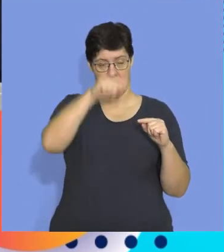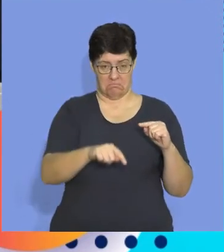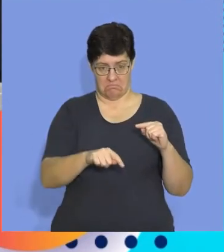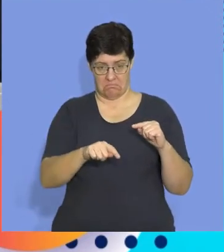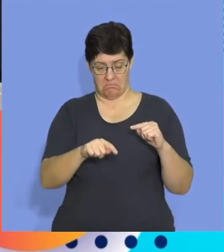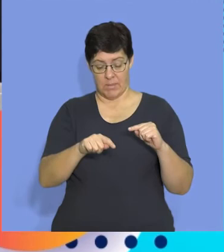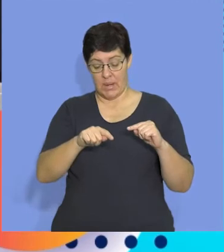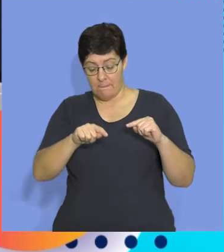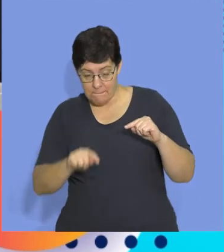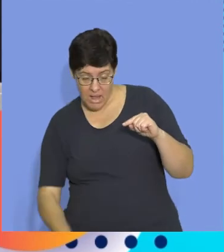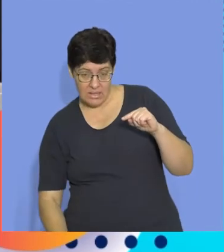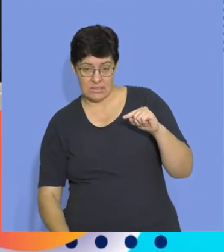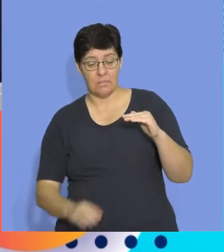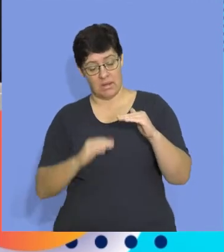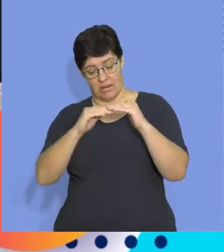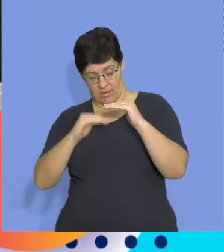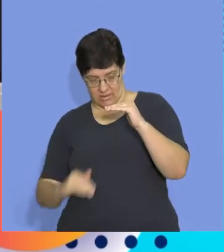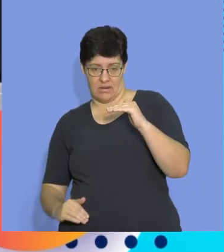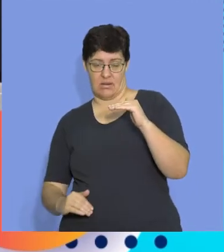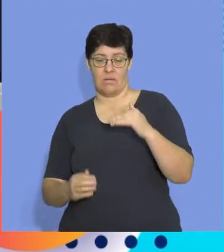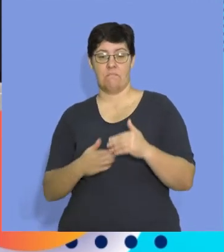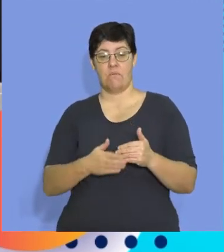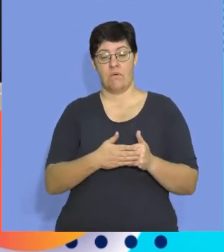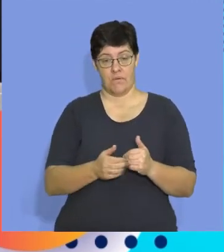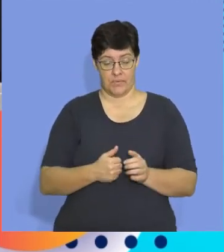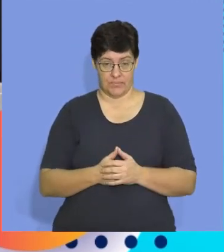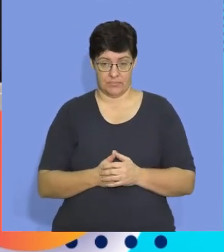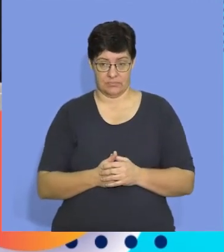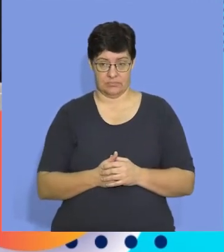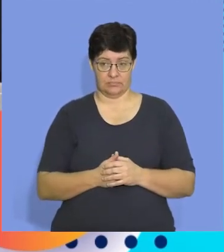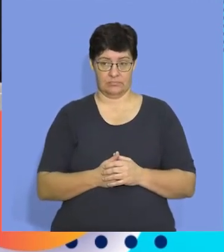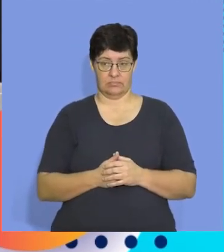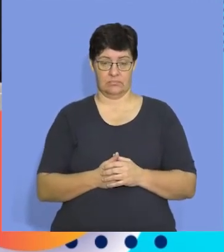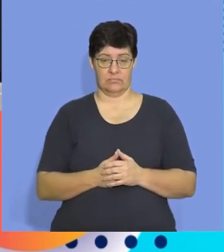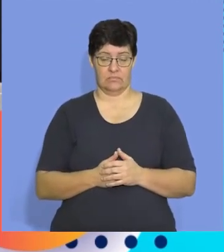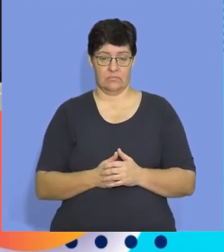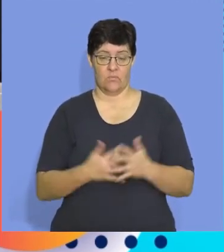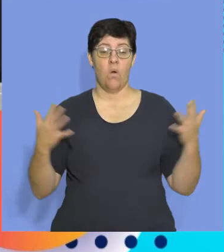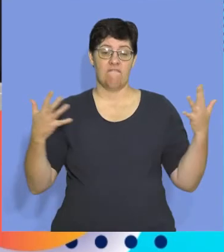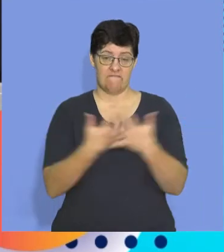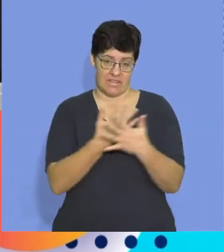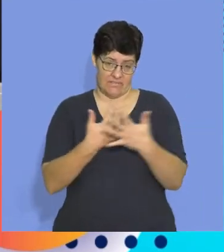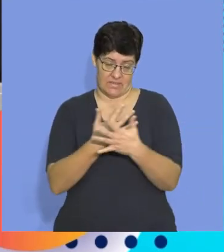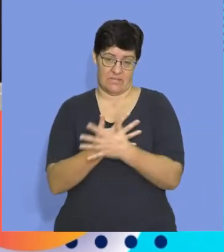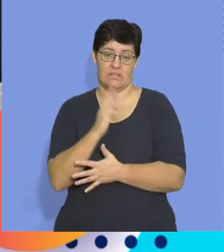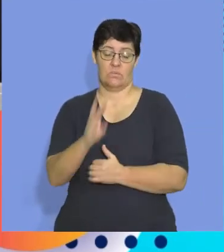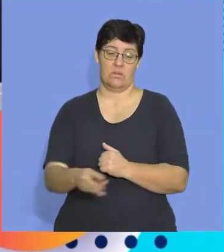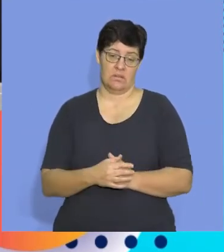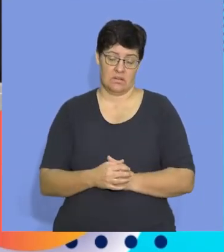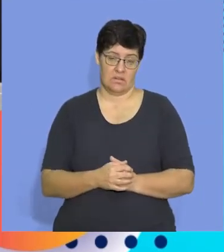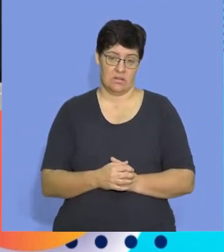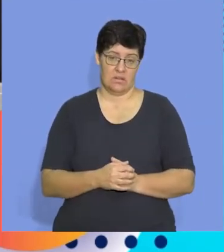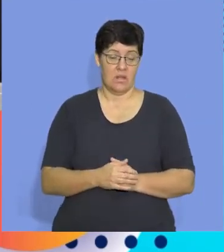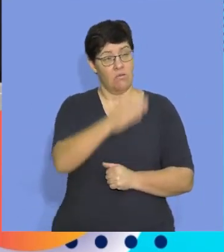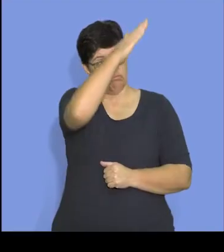it goes past that starting point. Because it's going past that, it's going to go faster and faster and faster and faster. So it's still a